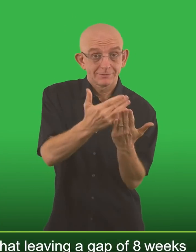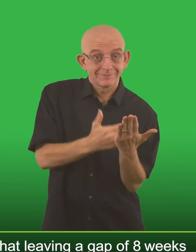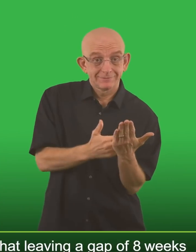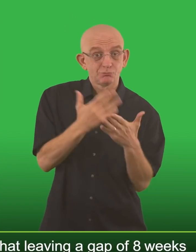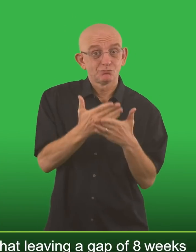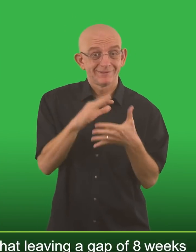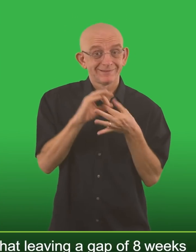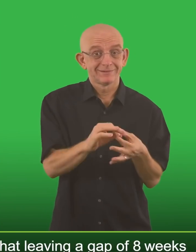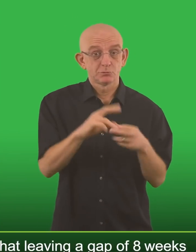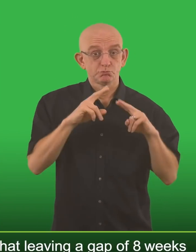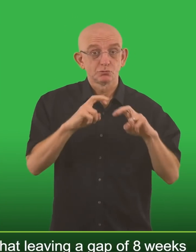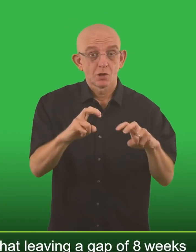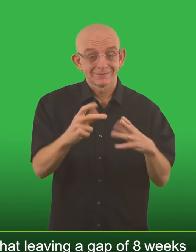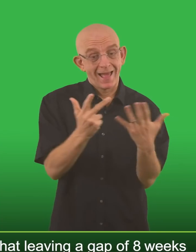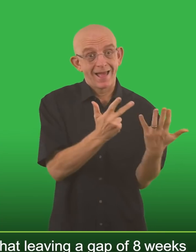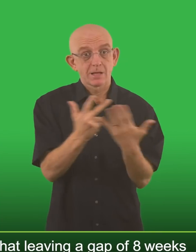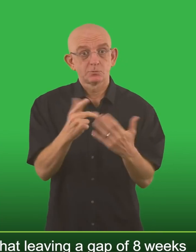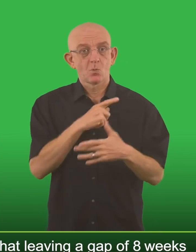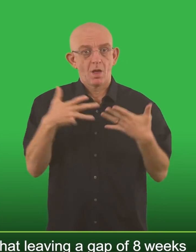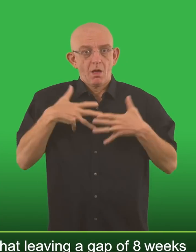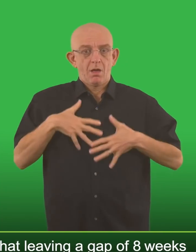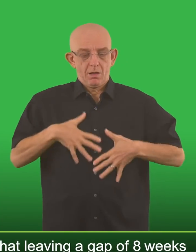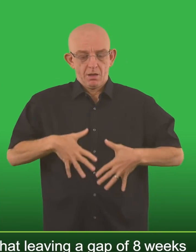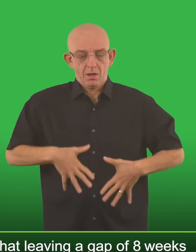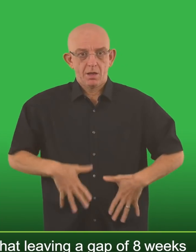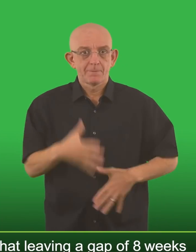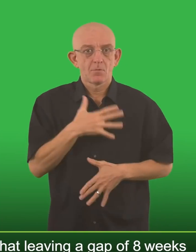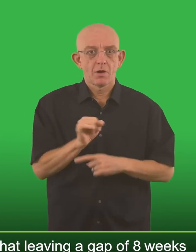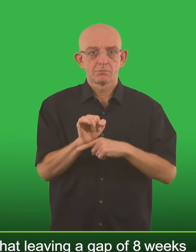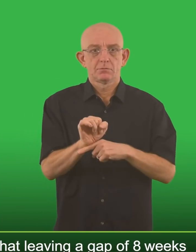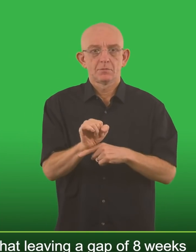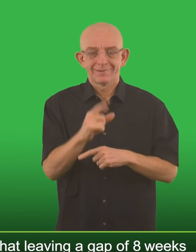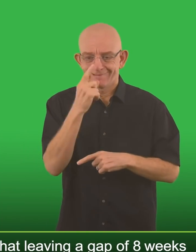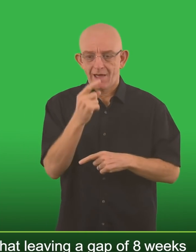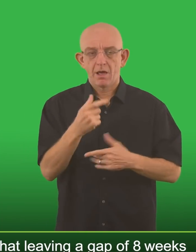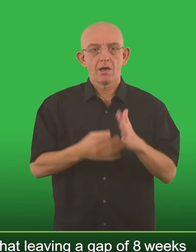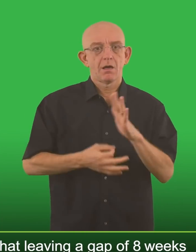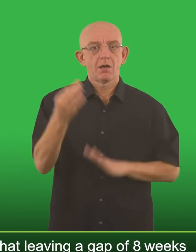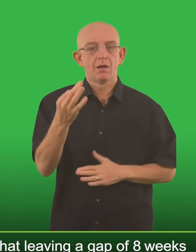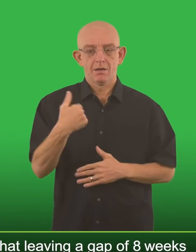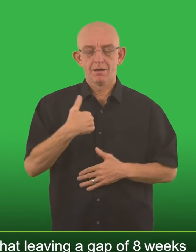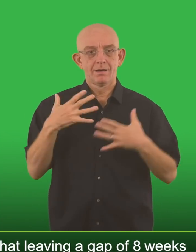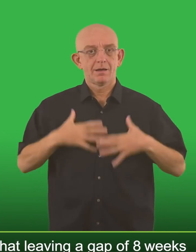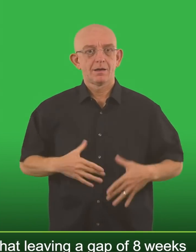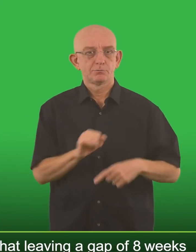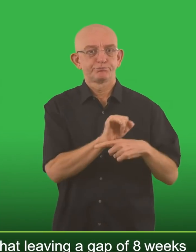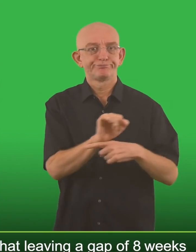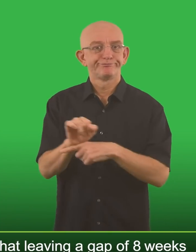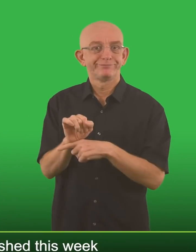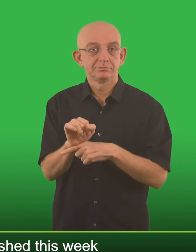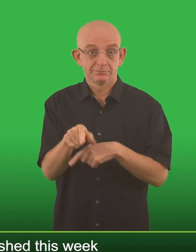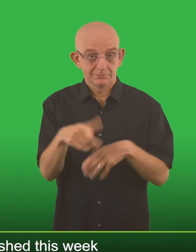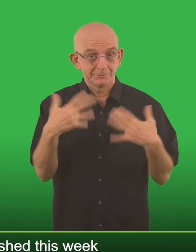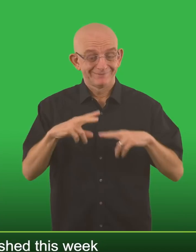based on research that leaving a gap of 8 weeks or longer gives a greater and more durable immune response